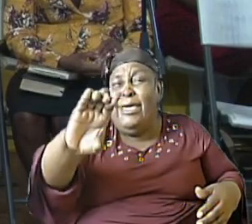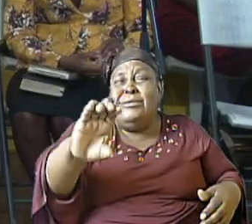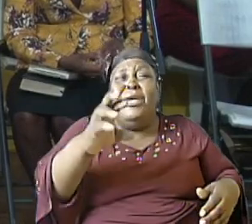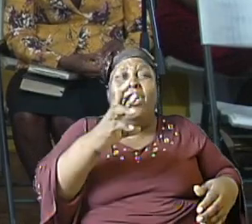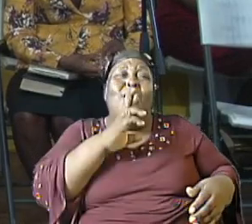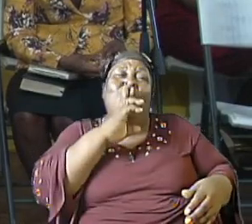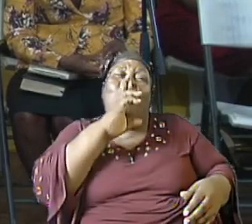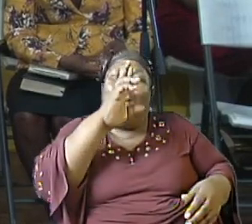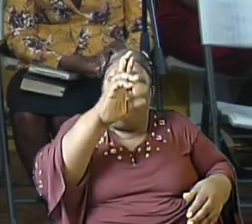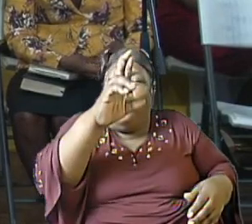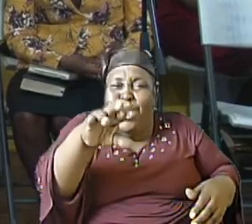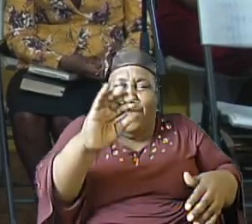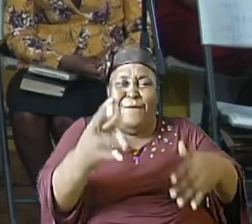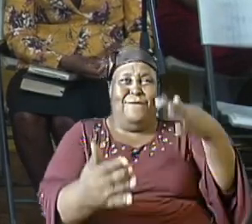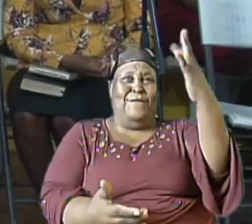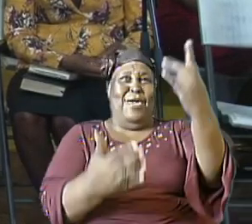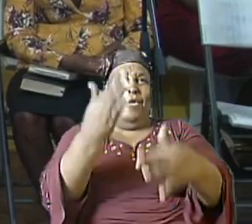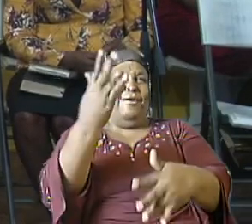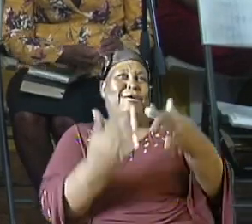or real fire, fire, fire,